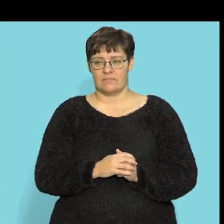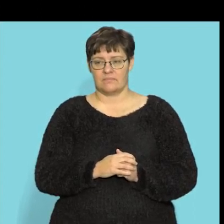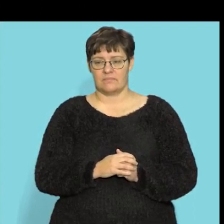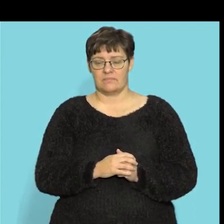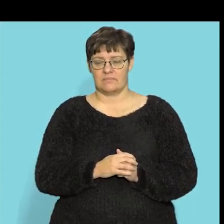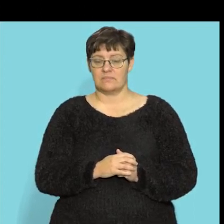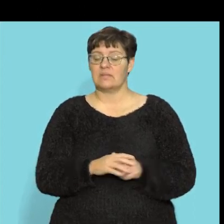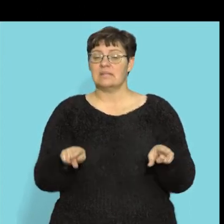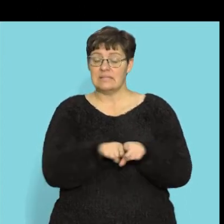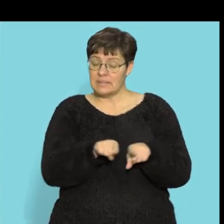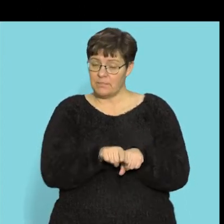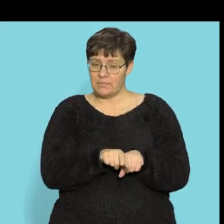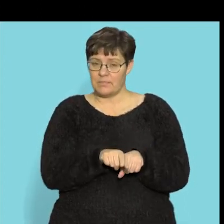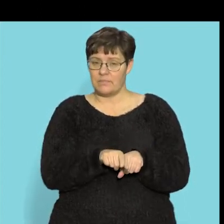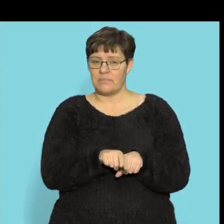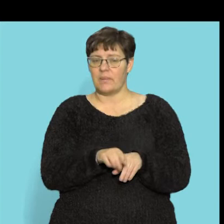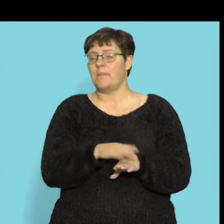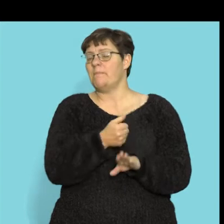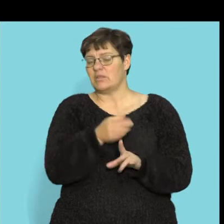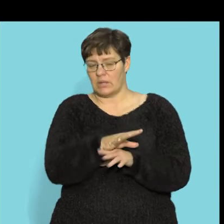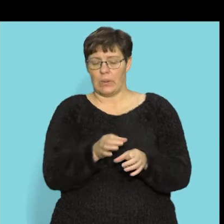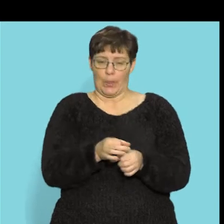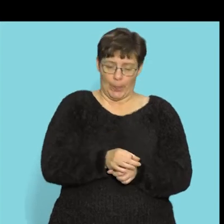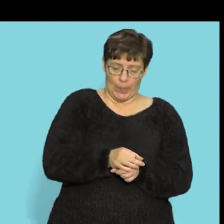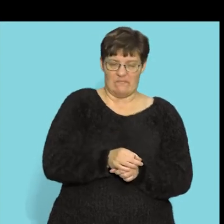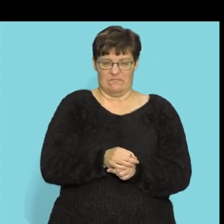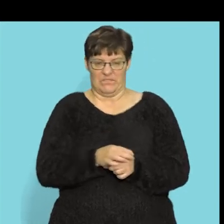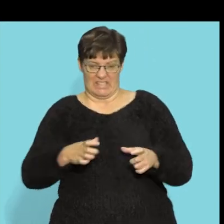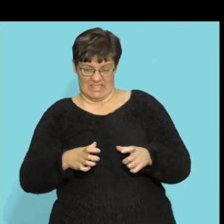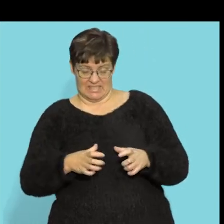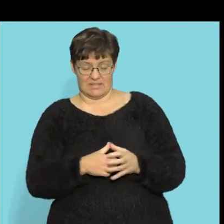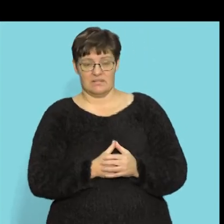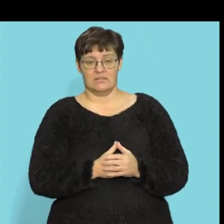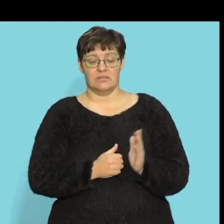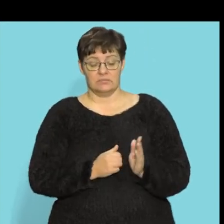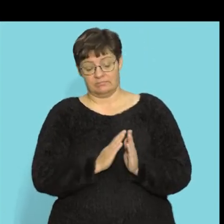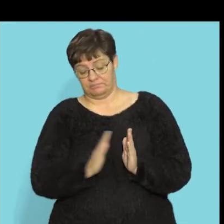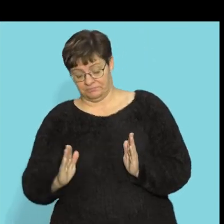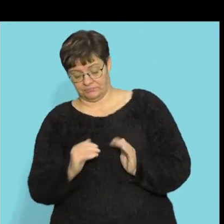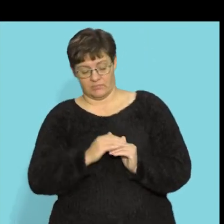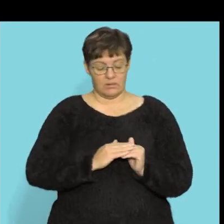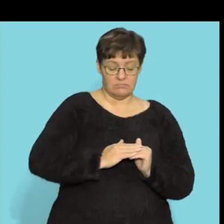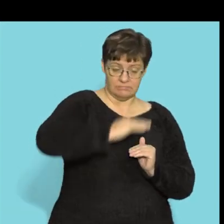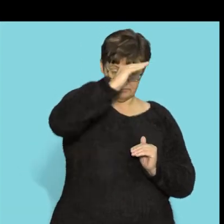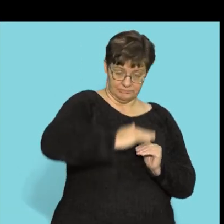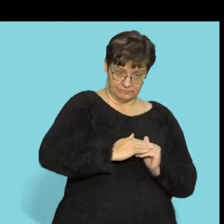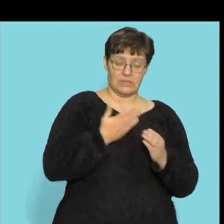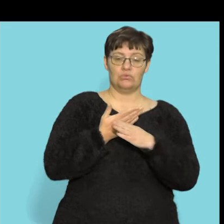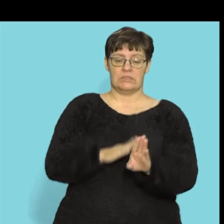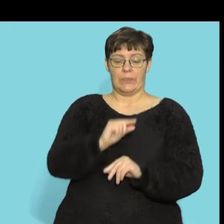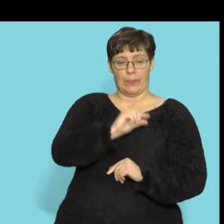area, okay, which is also based on the diameter. And then the response variable, which is on the vertical axis, is